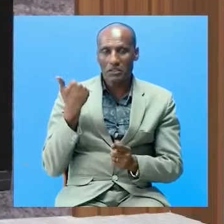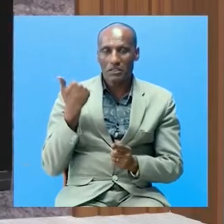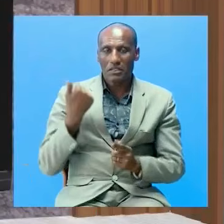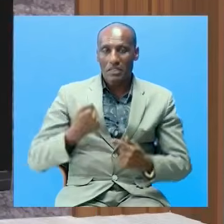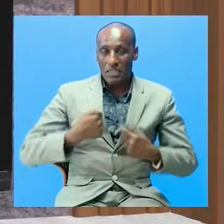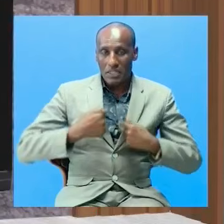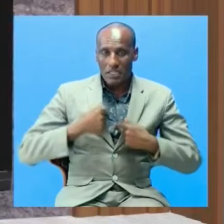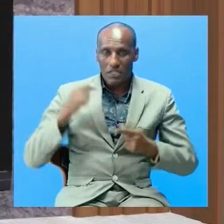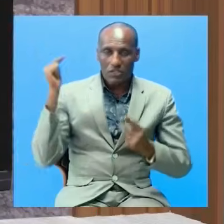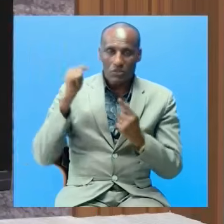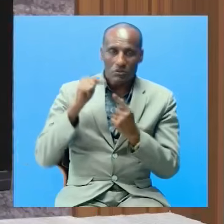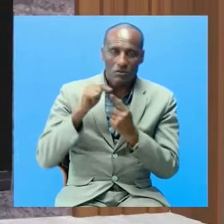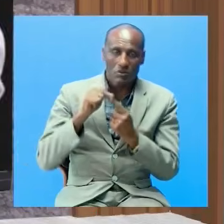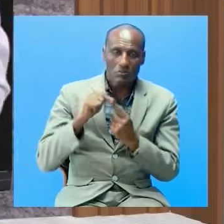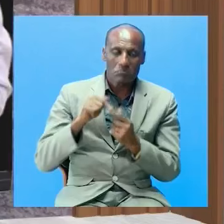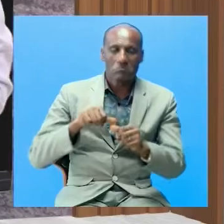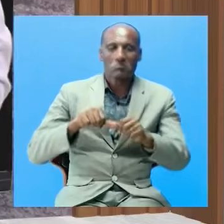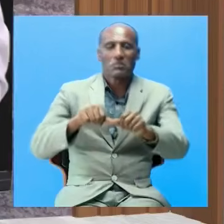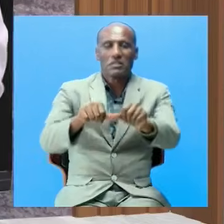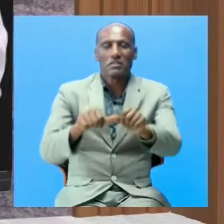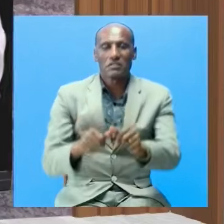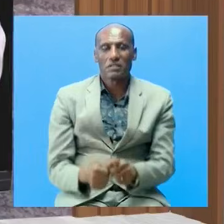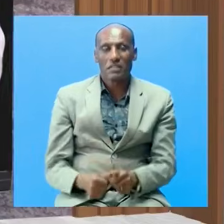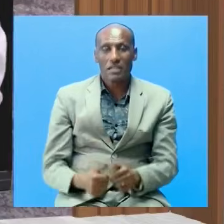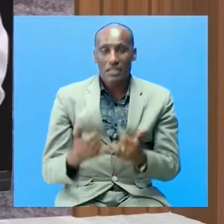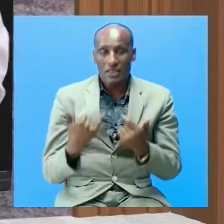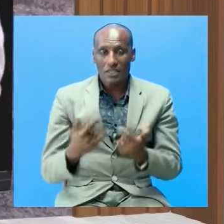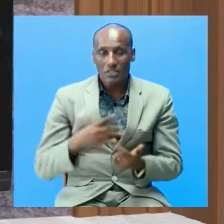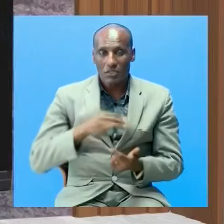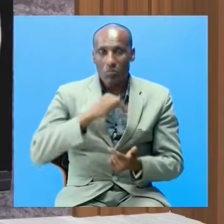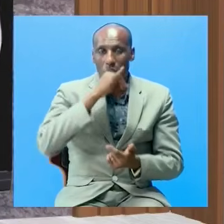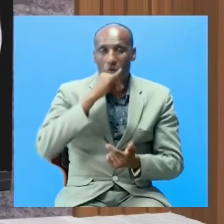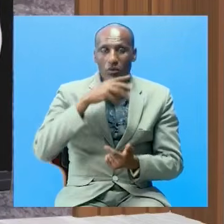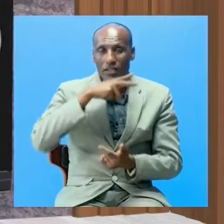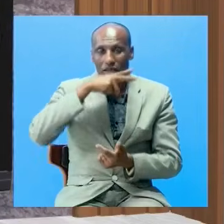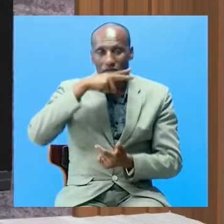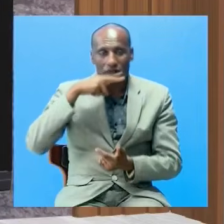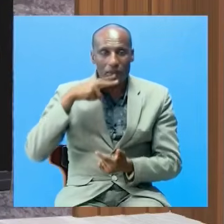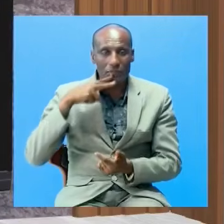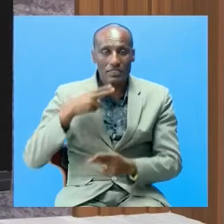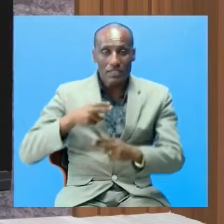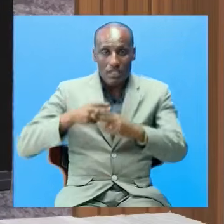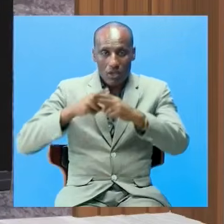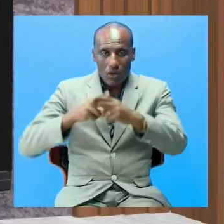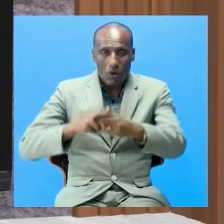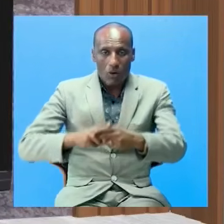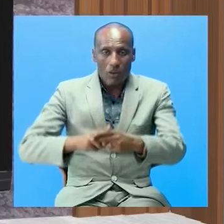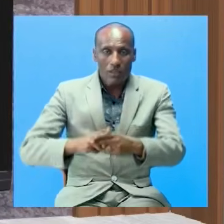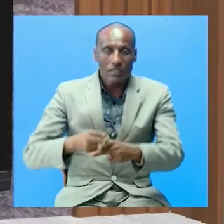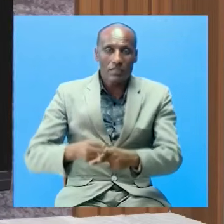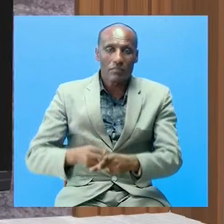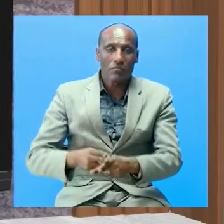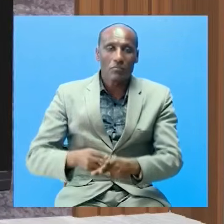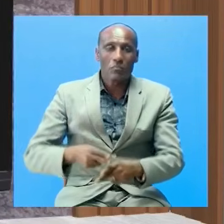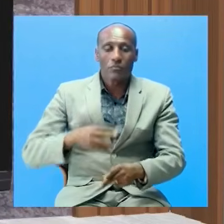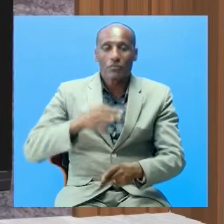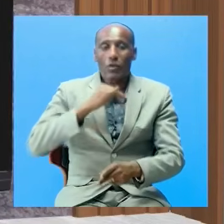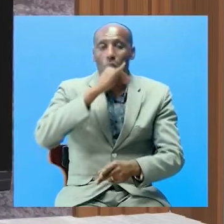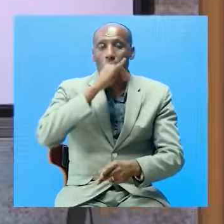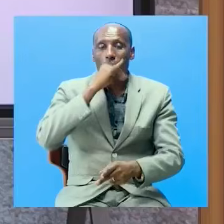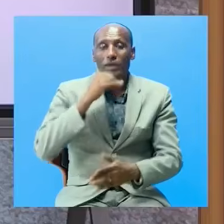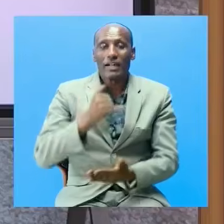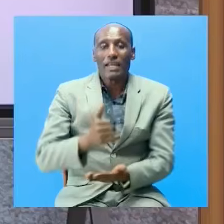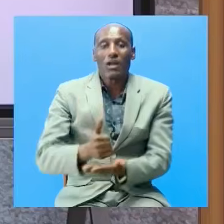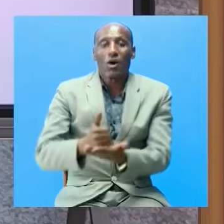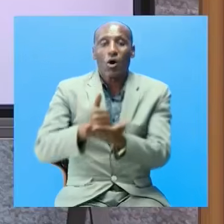might, had to, had better, need to, etc. These modal verbs, or